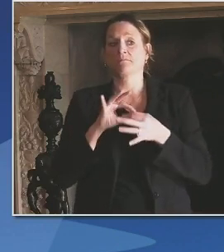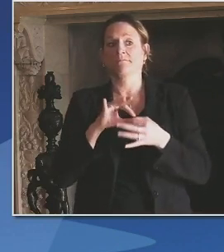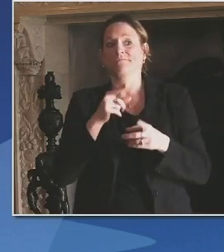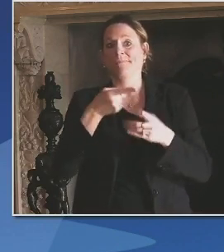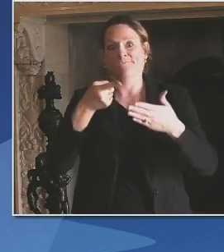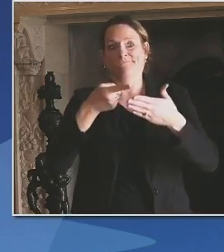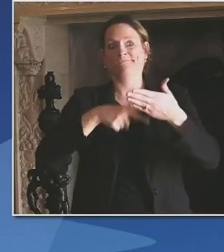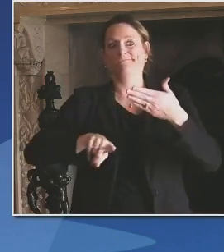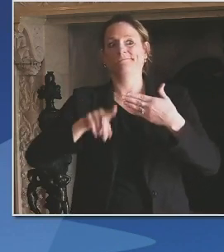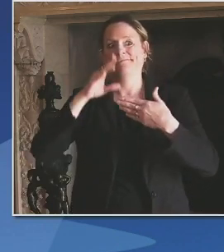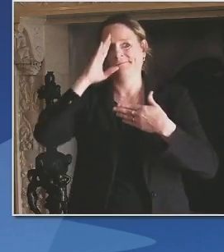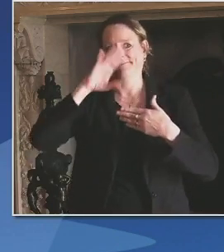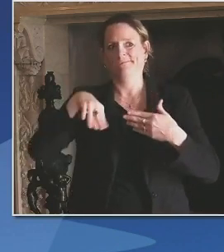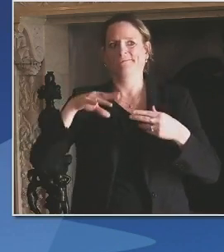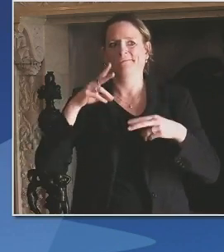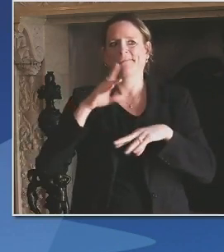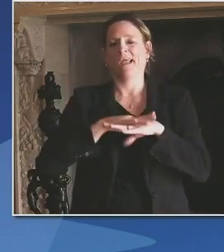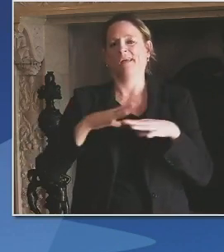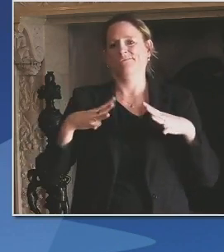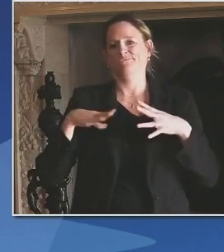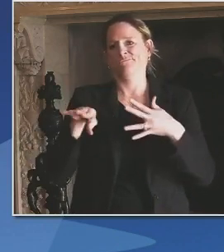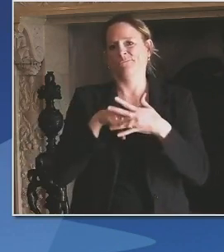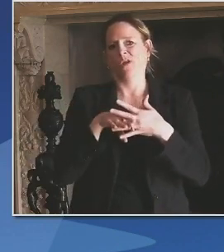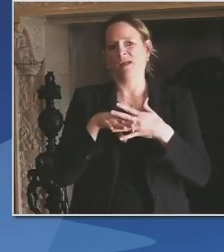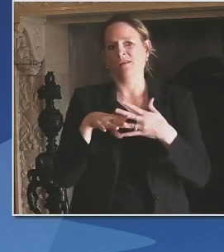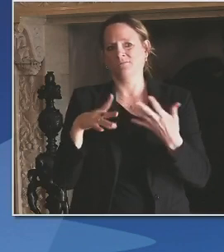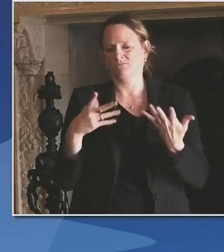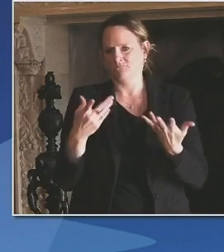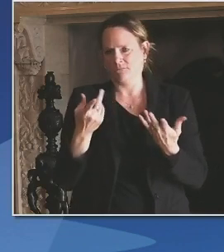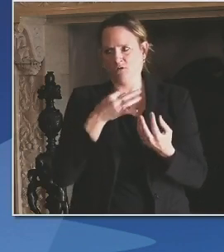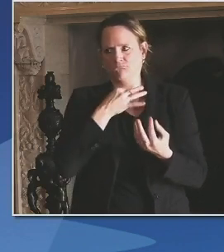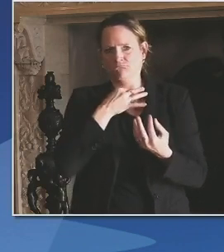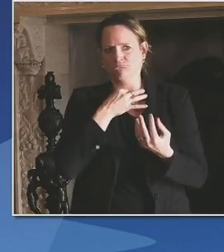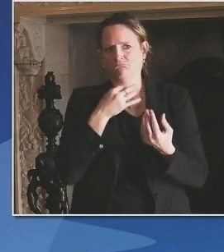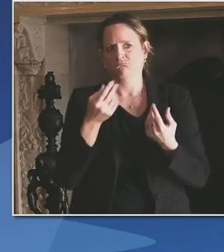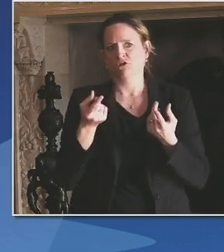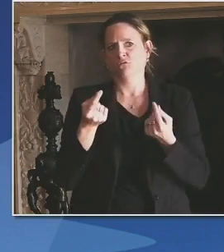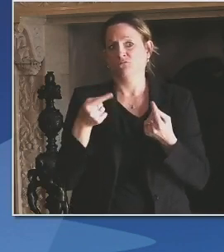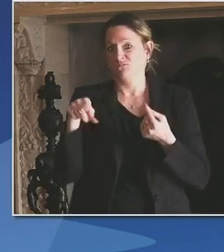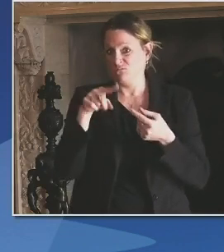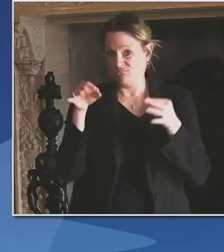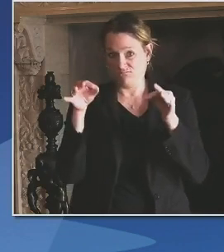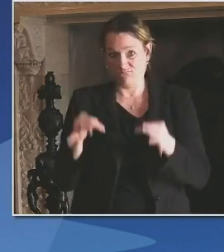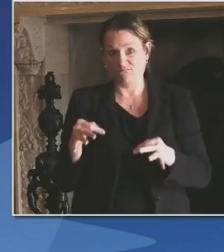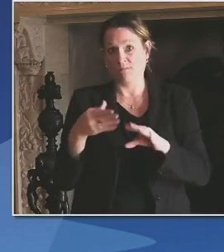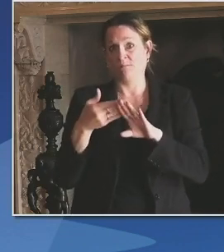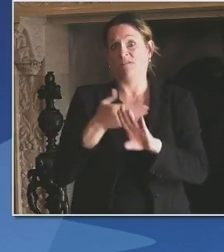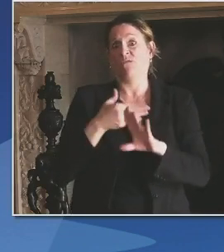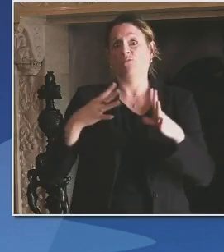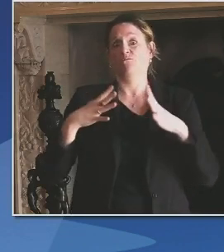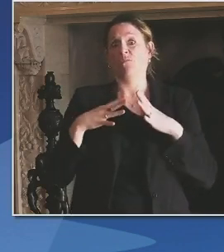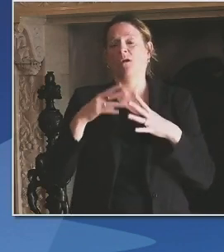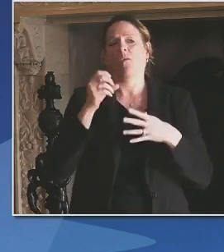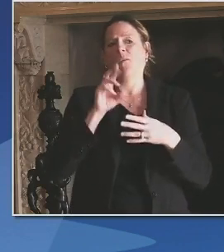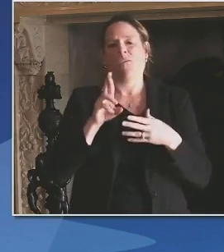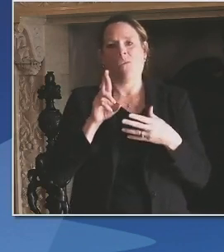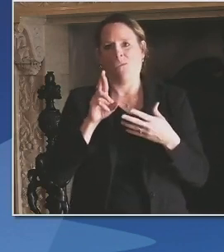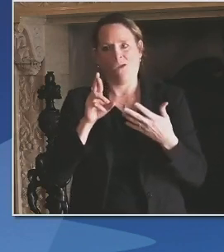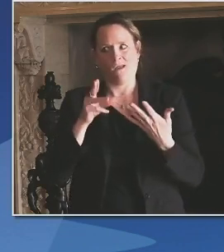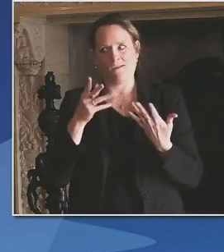conversation is going to be happening. So I'm wondering what the priorities are that you're having with the congressional